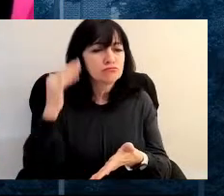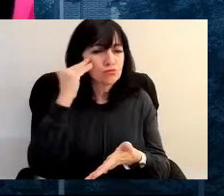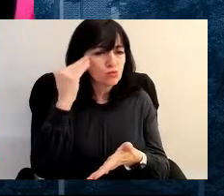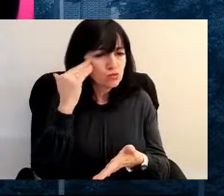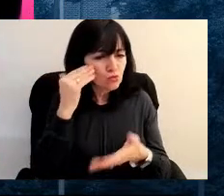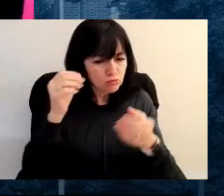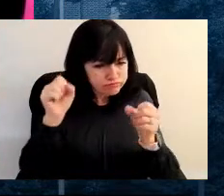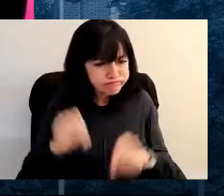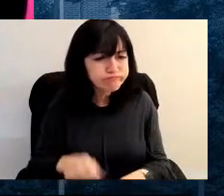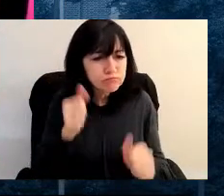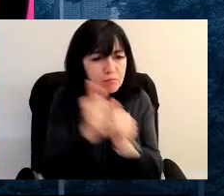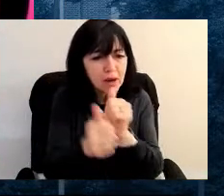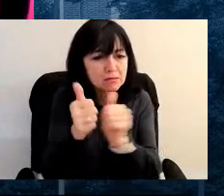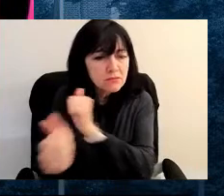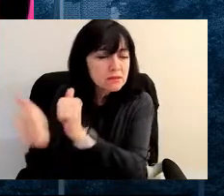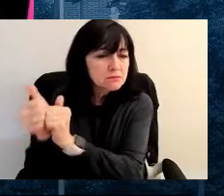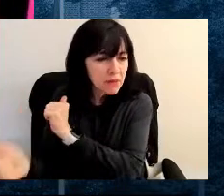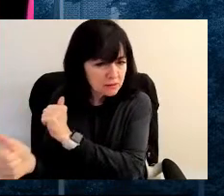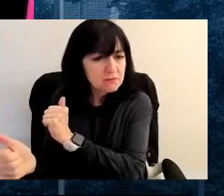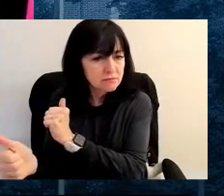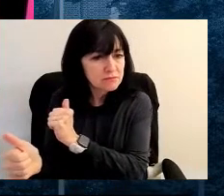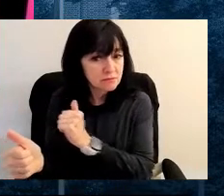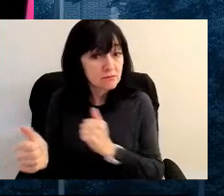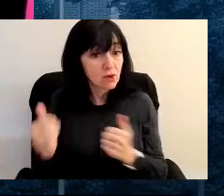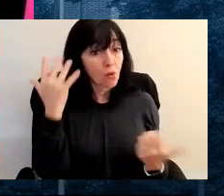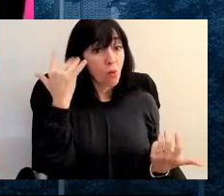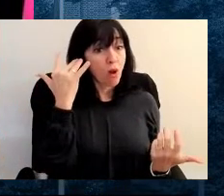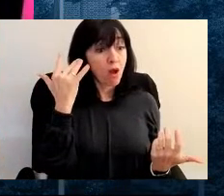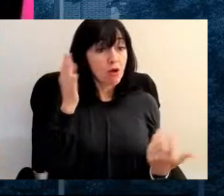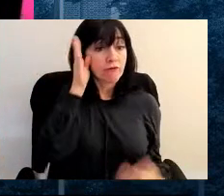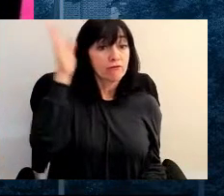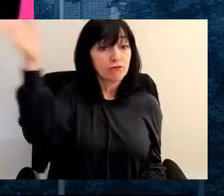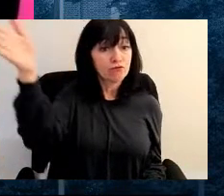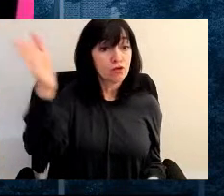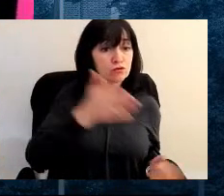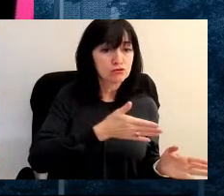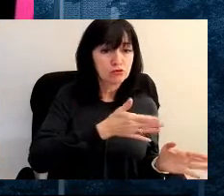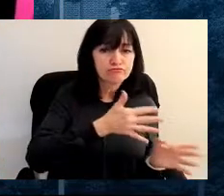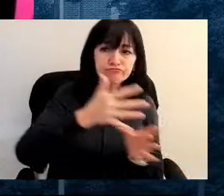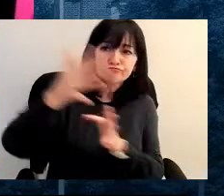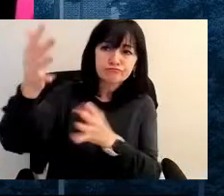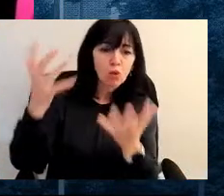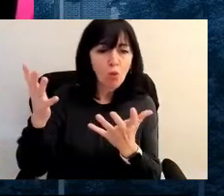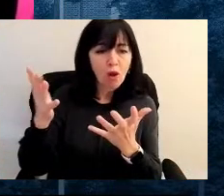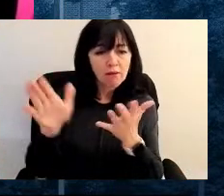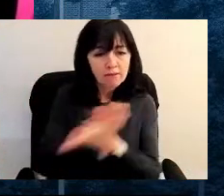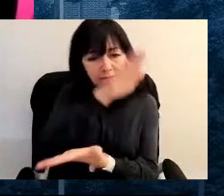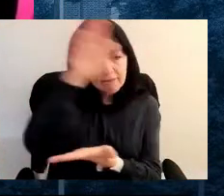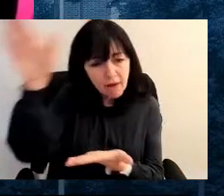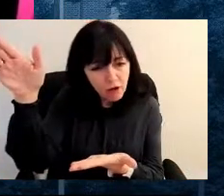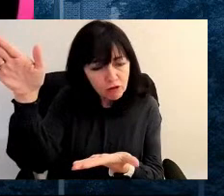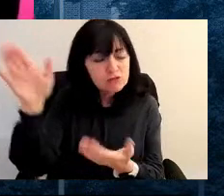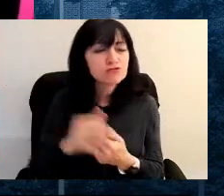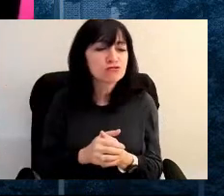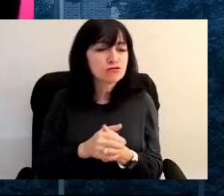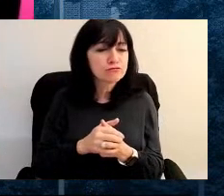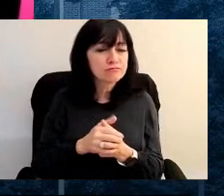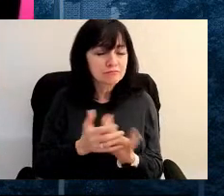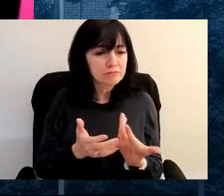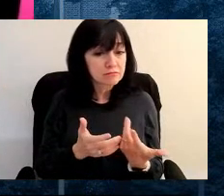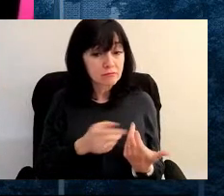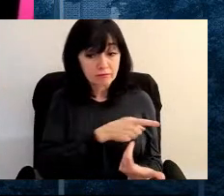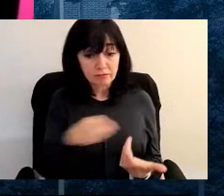a focus on that as much as we can. Children can't reach those goals unless they have the necessary